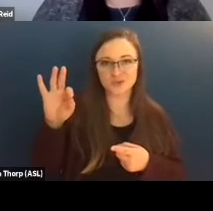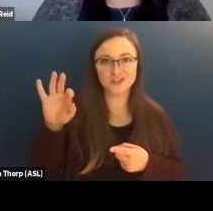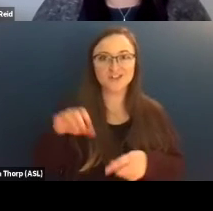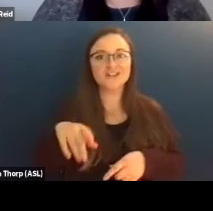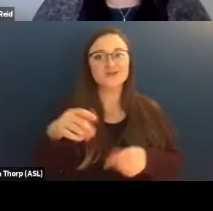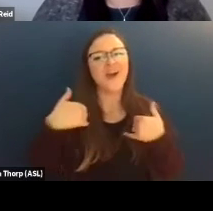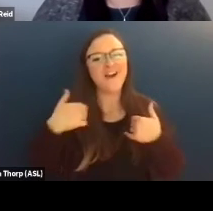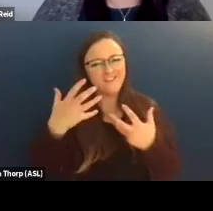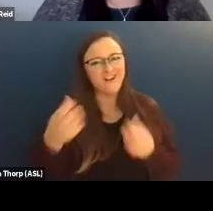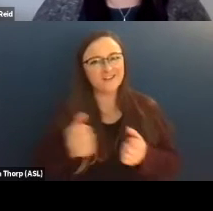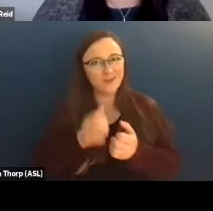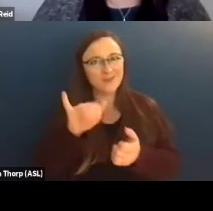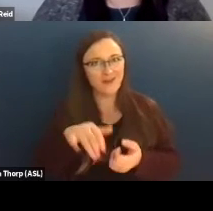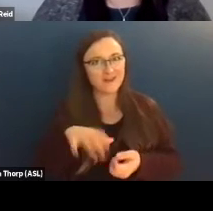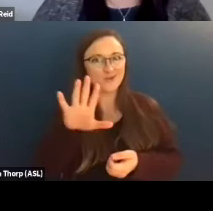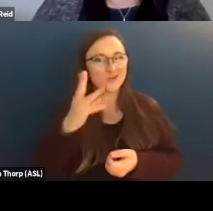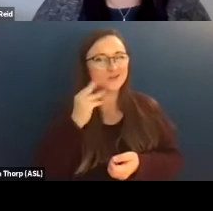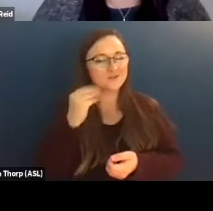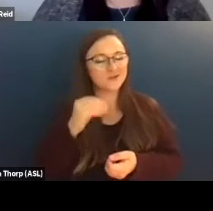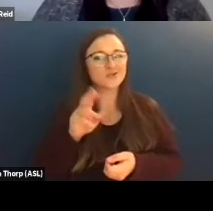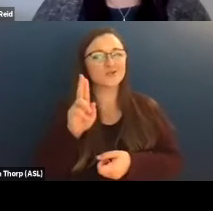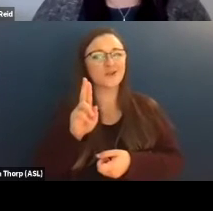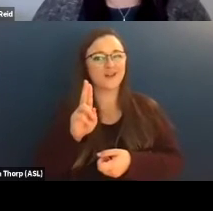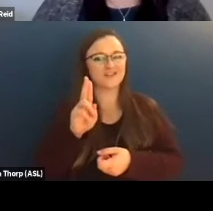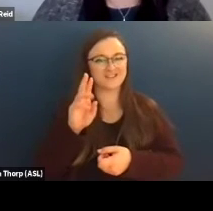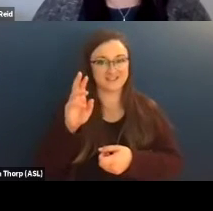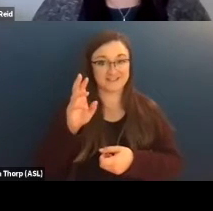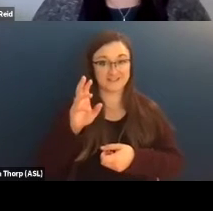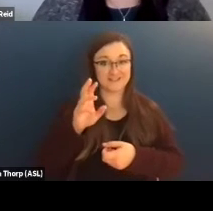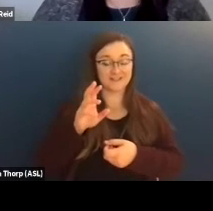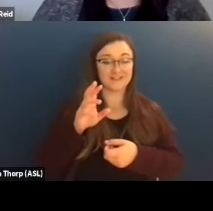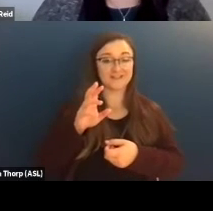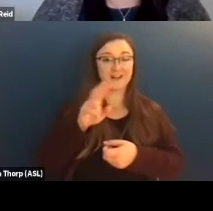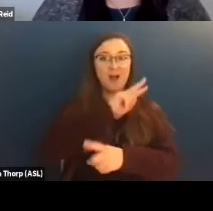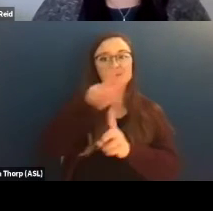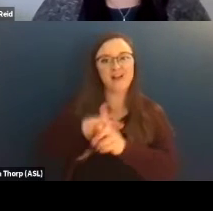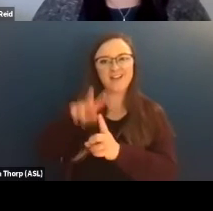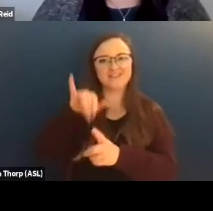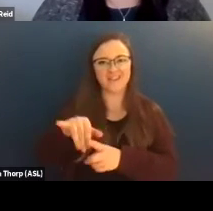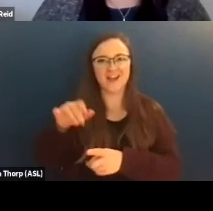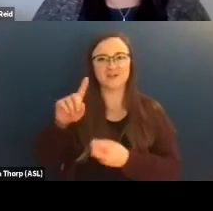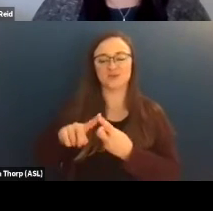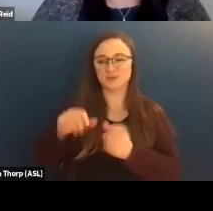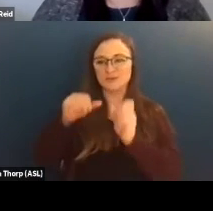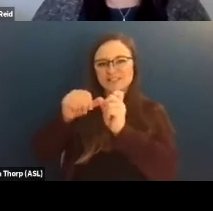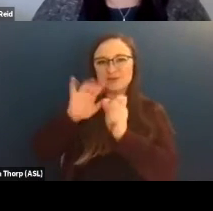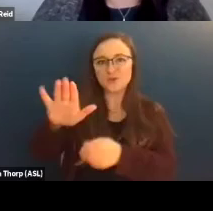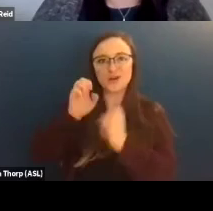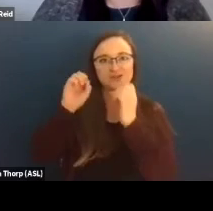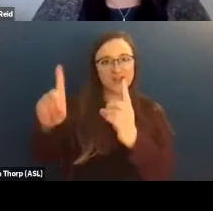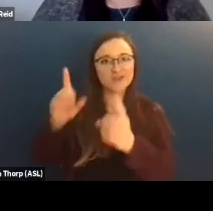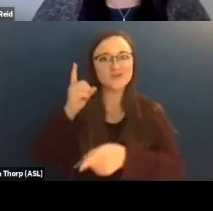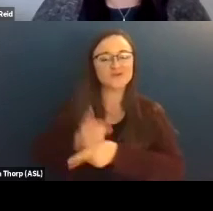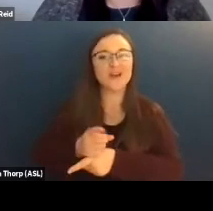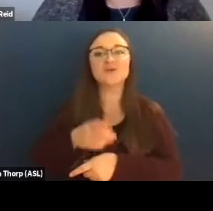that and use that to move through those doors where, you know,